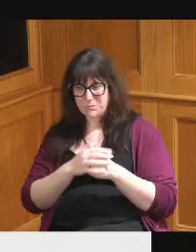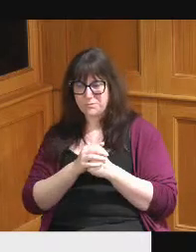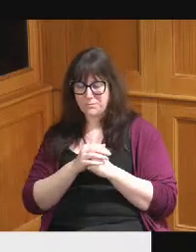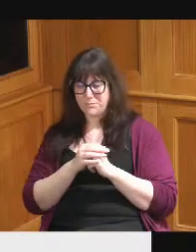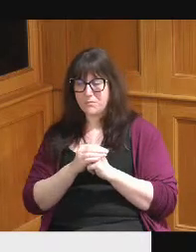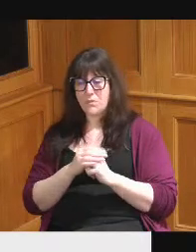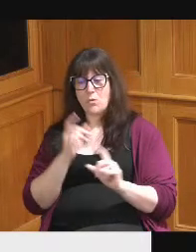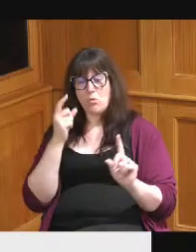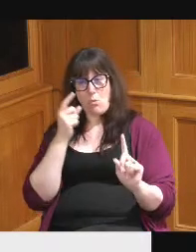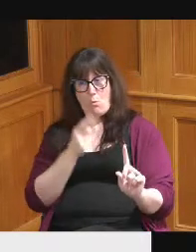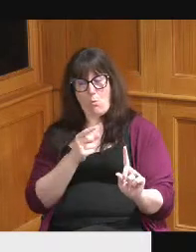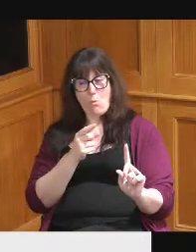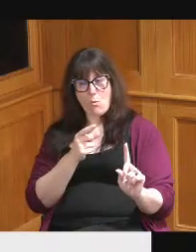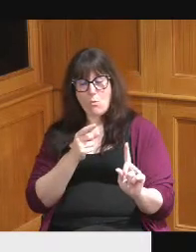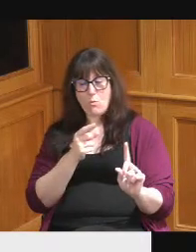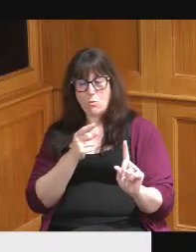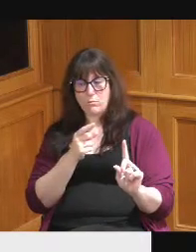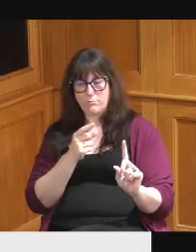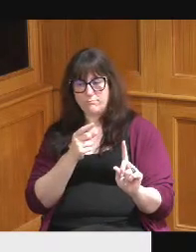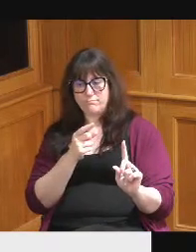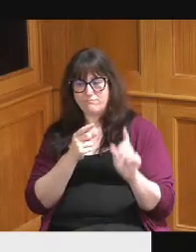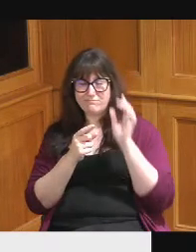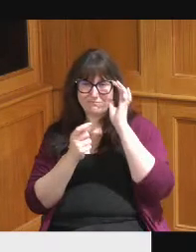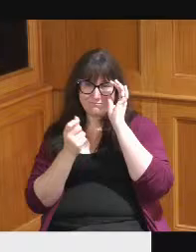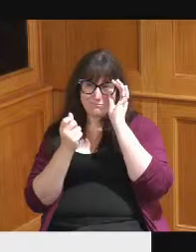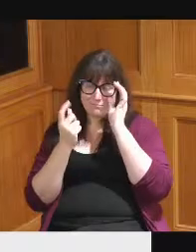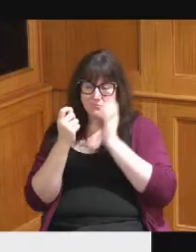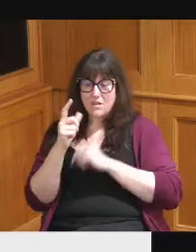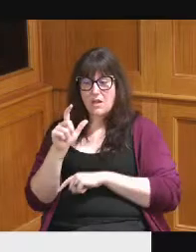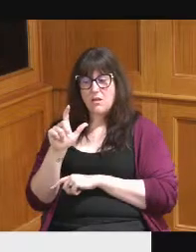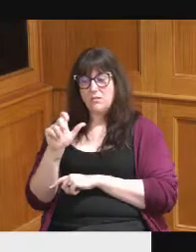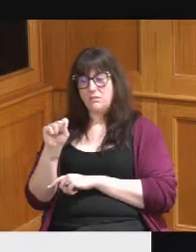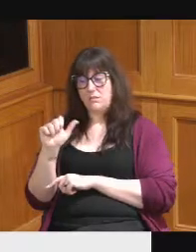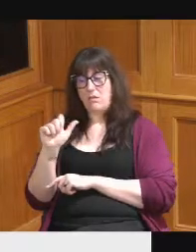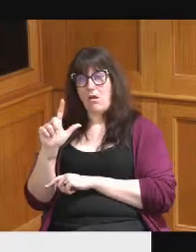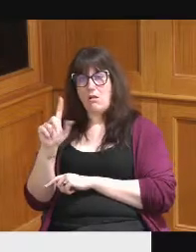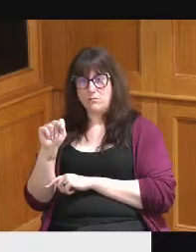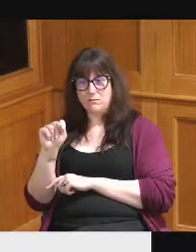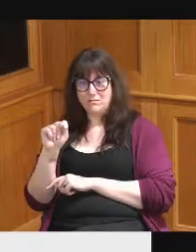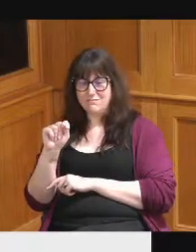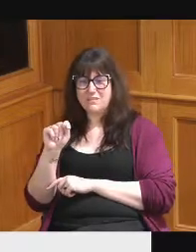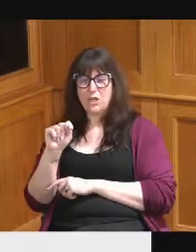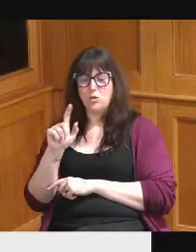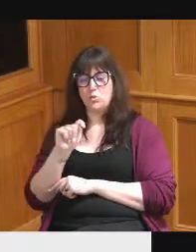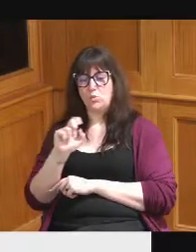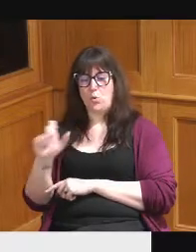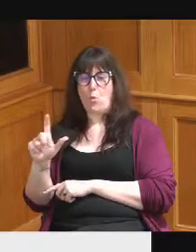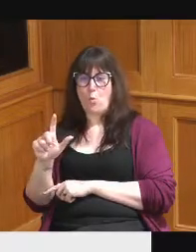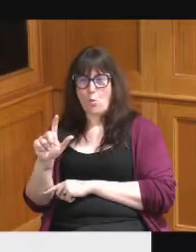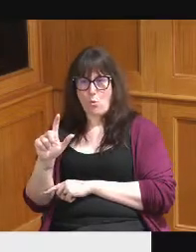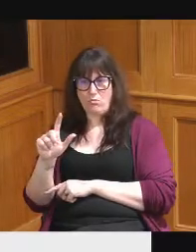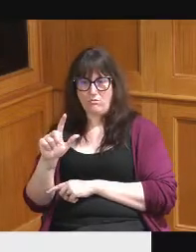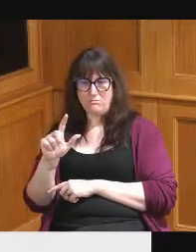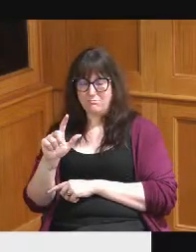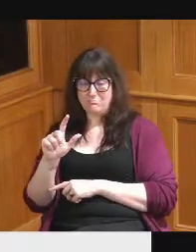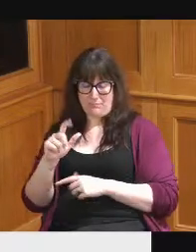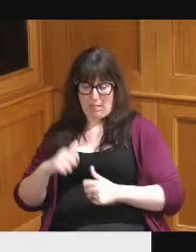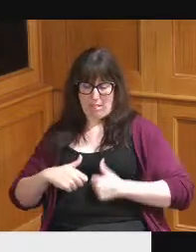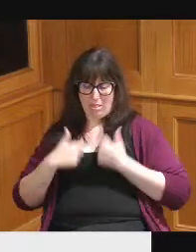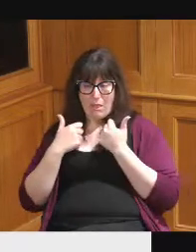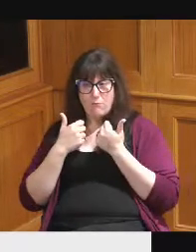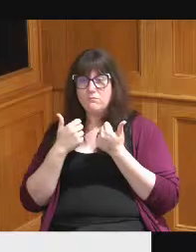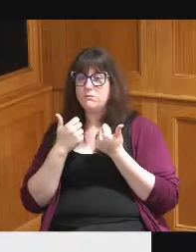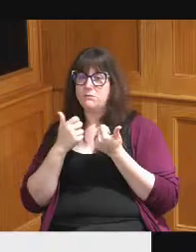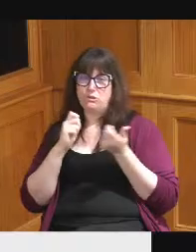So our goal is to have SALT be a preparedness tool, have it being a living tool that's always at the forefront